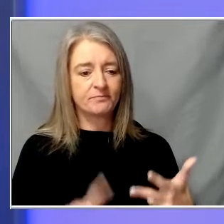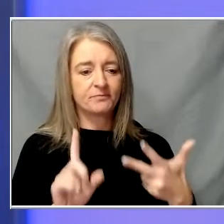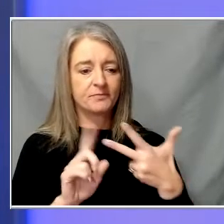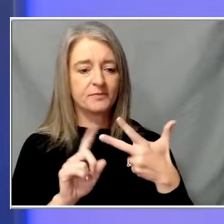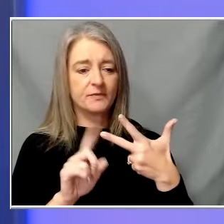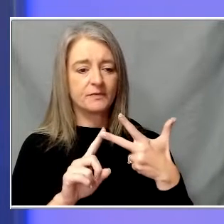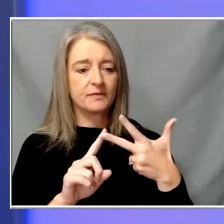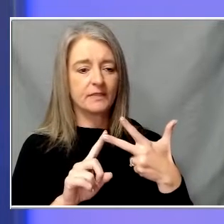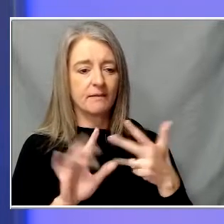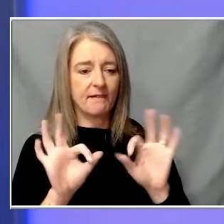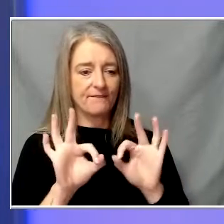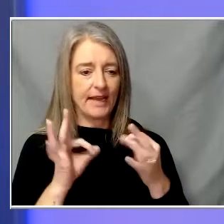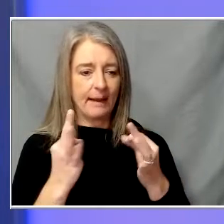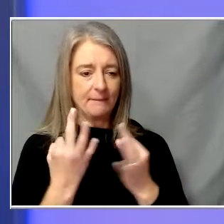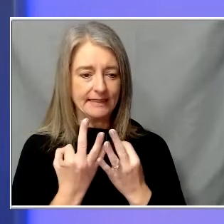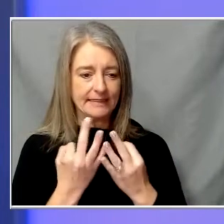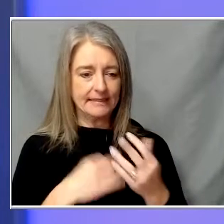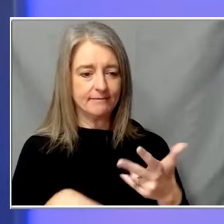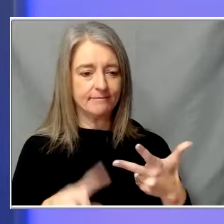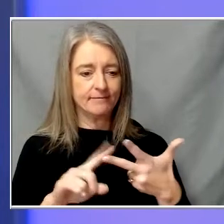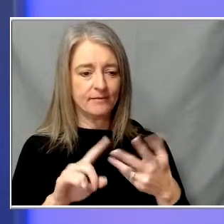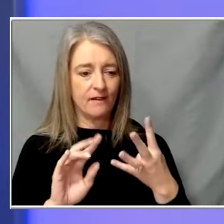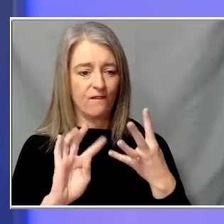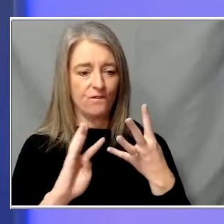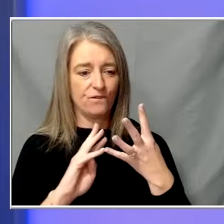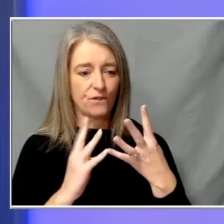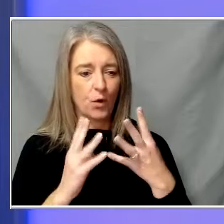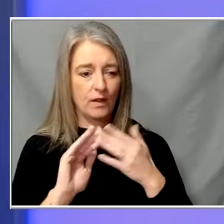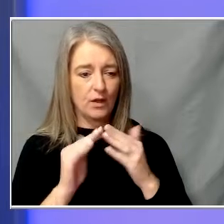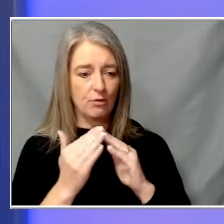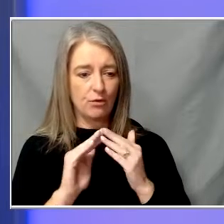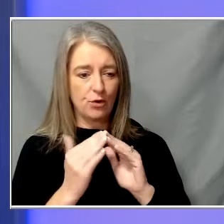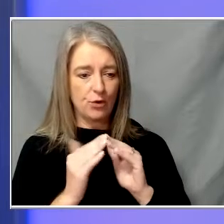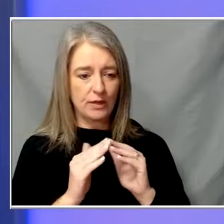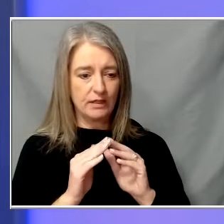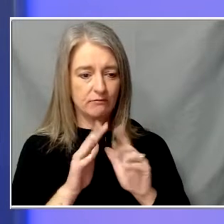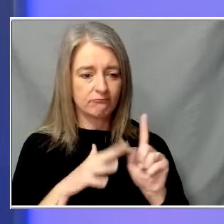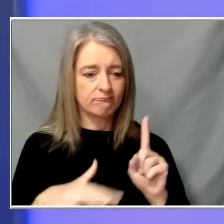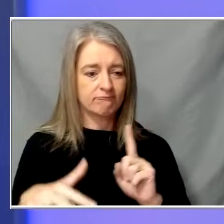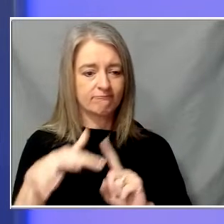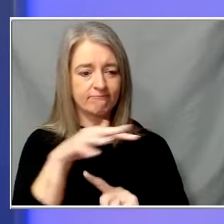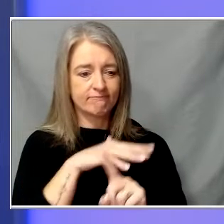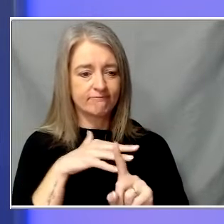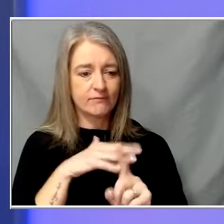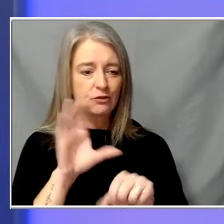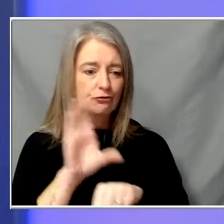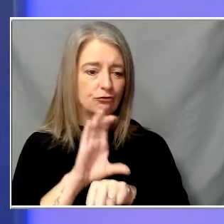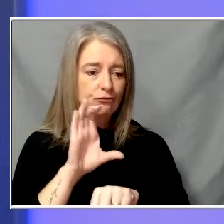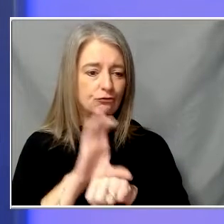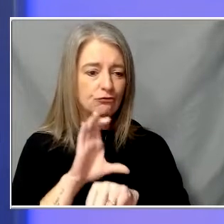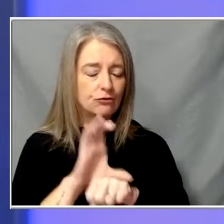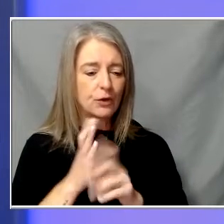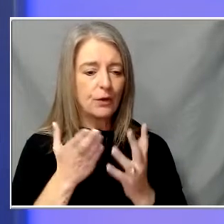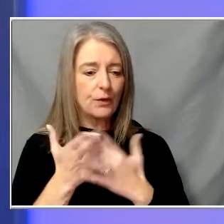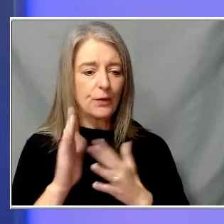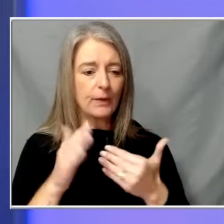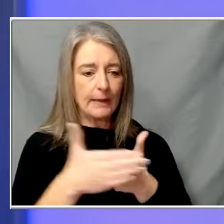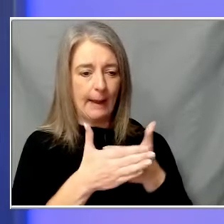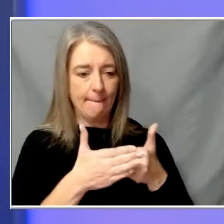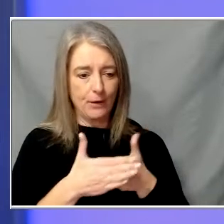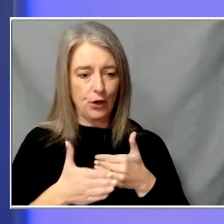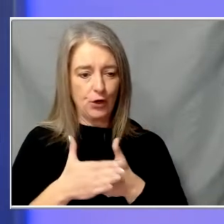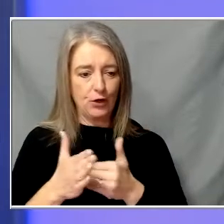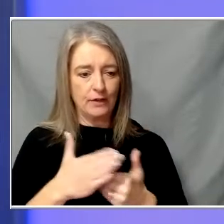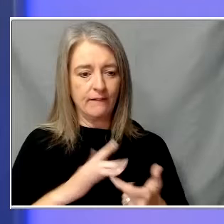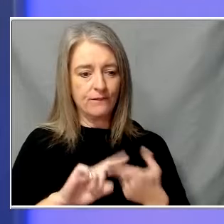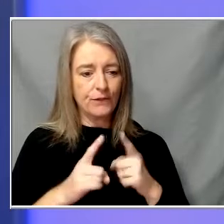my family. 4th would be the community that I am surrounded with, either through my church or through the neighborhood, through friends